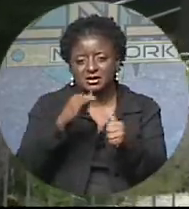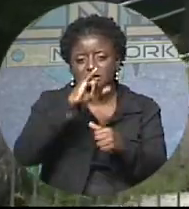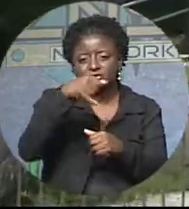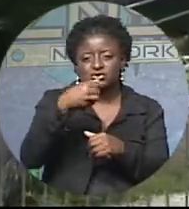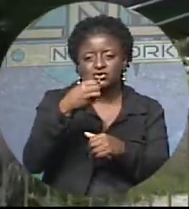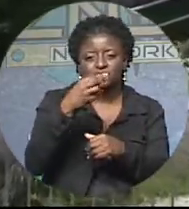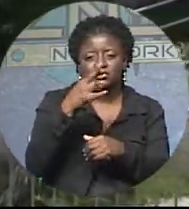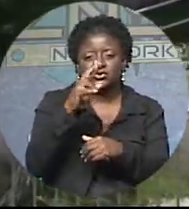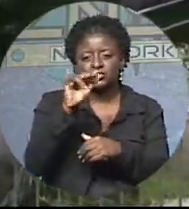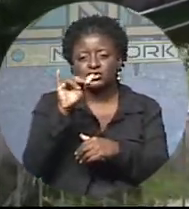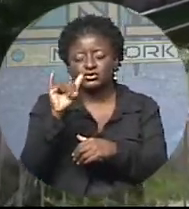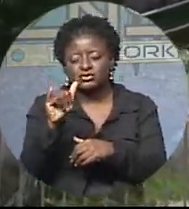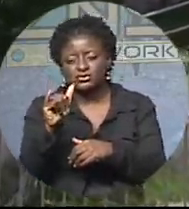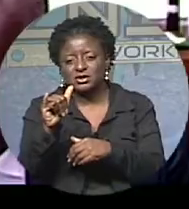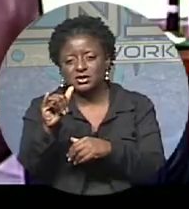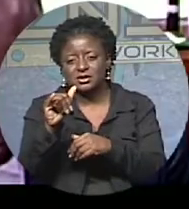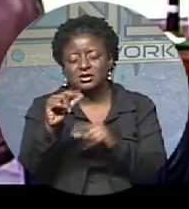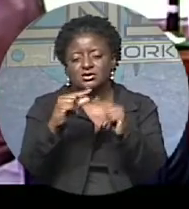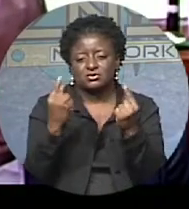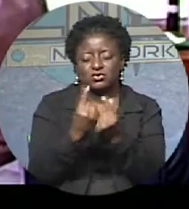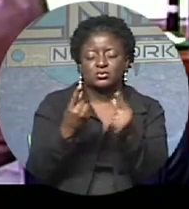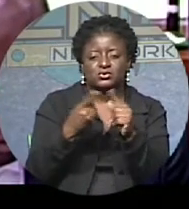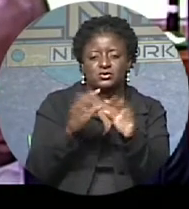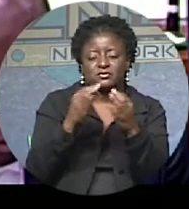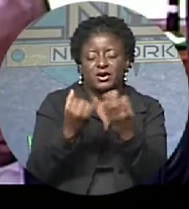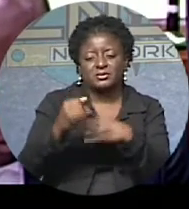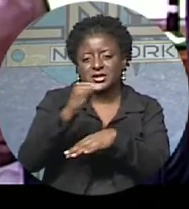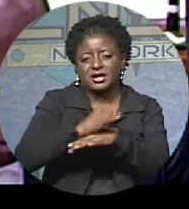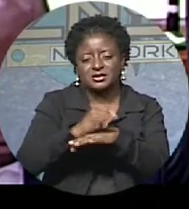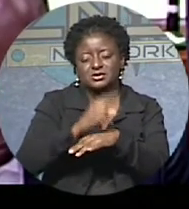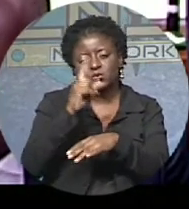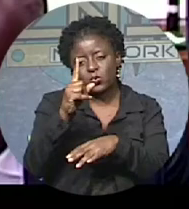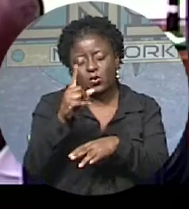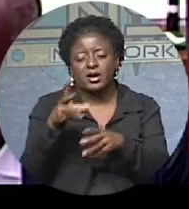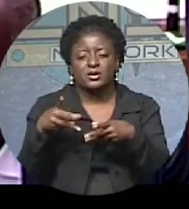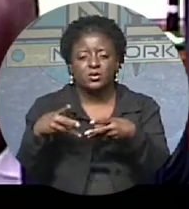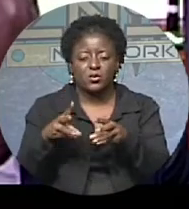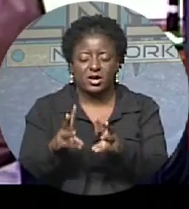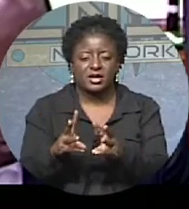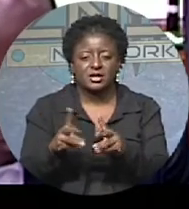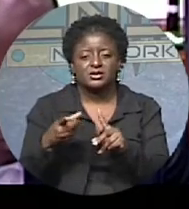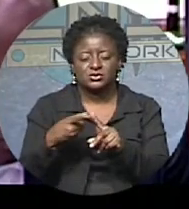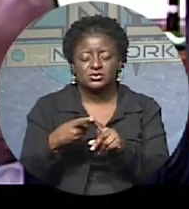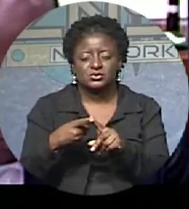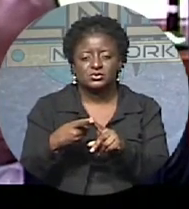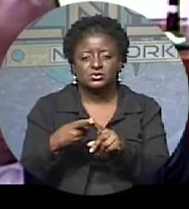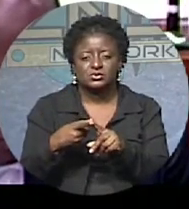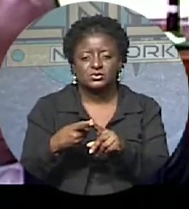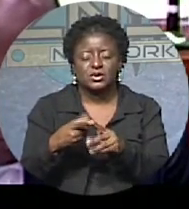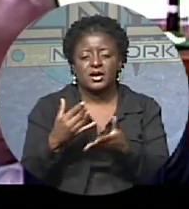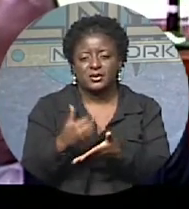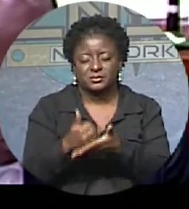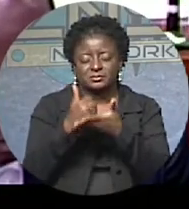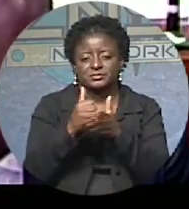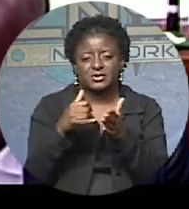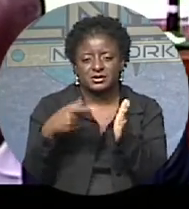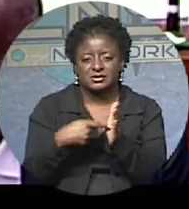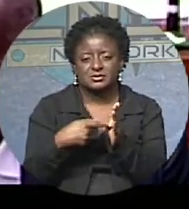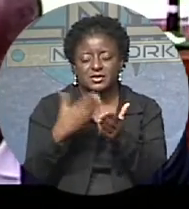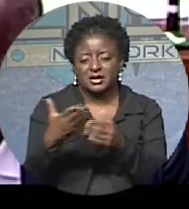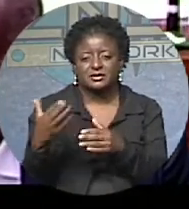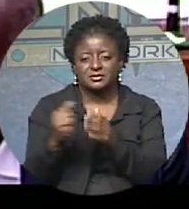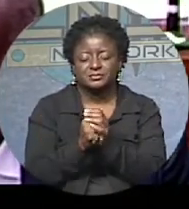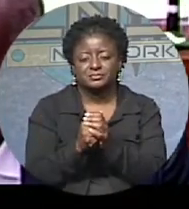corrective measures being examined. Only 89 cases were tried in Supreme Courts for the entire year. It is thought